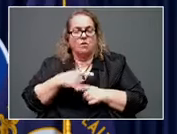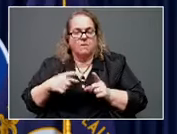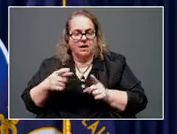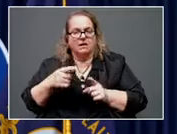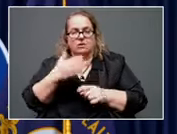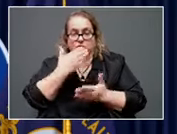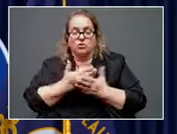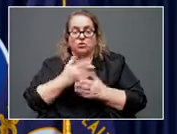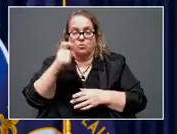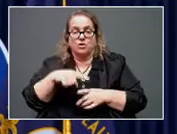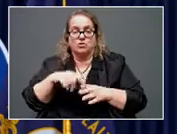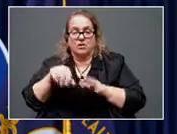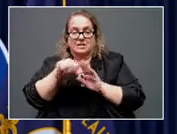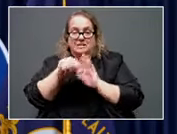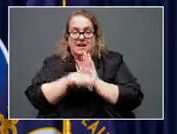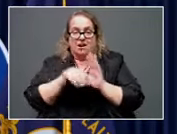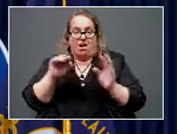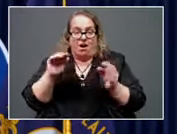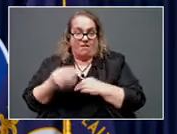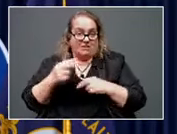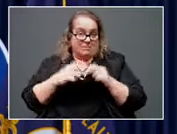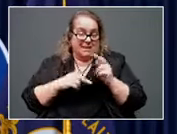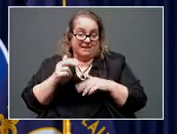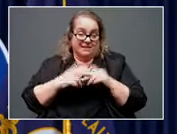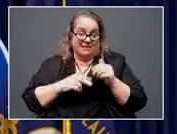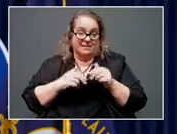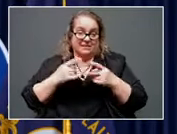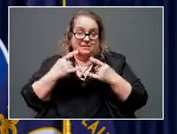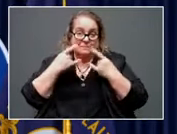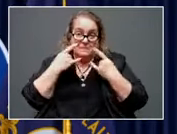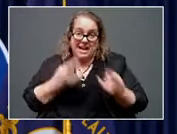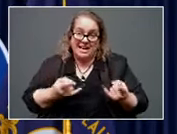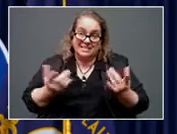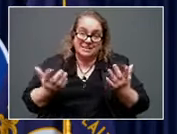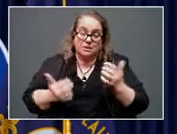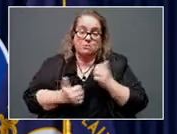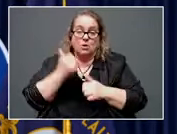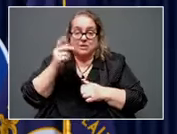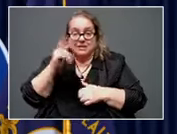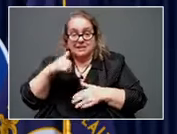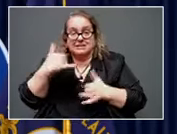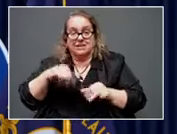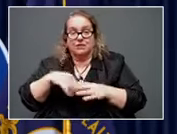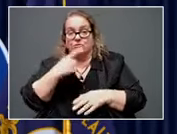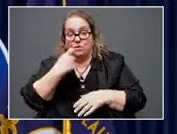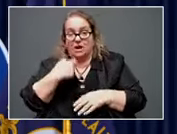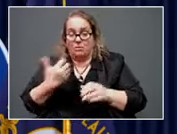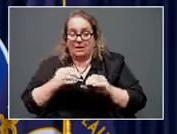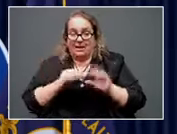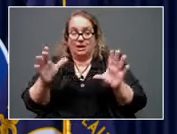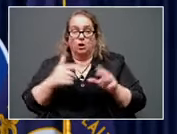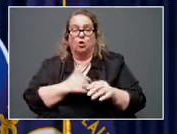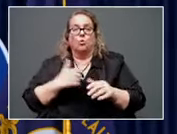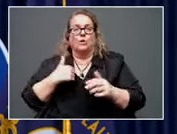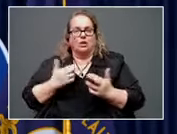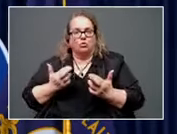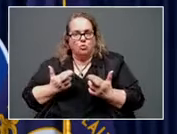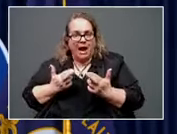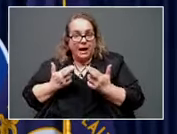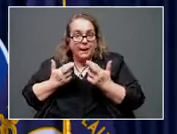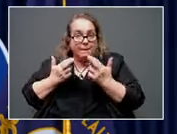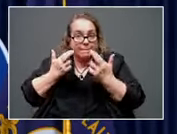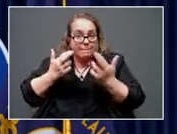buildings, with most of Kentucky still in the red. I want to be clear that we have recommended to people that they follow